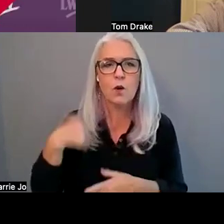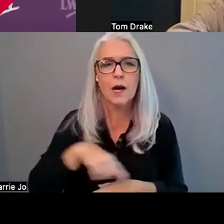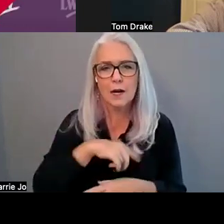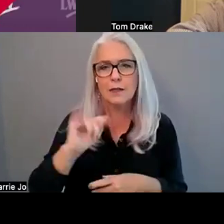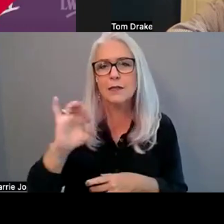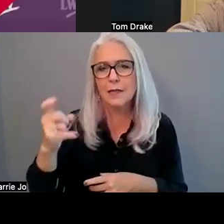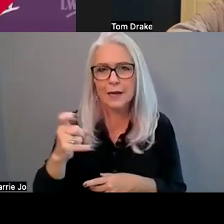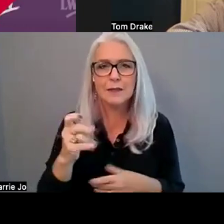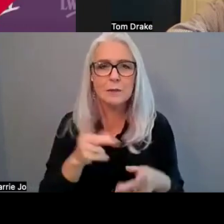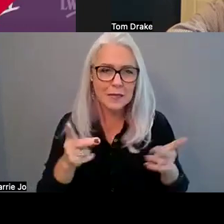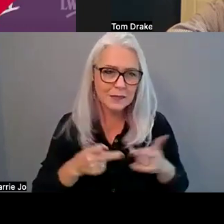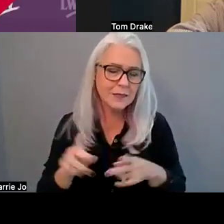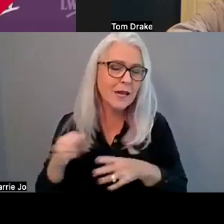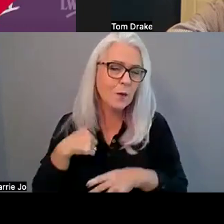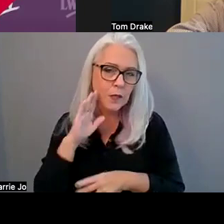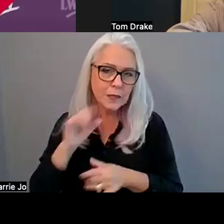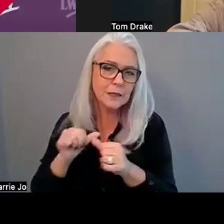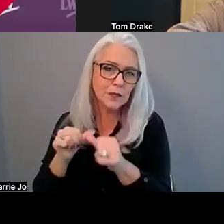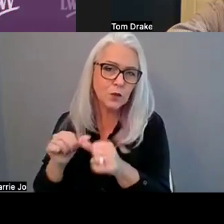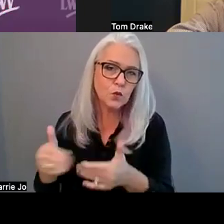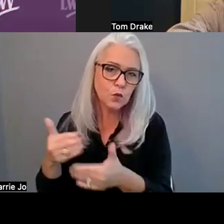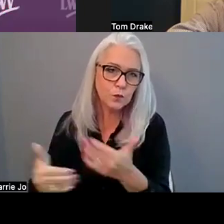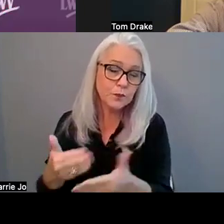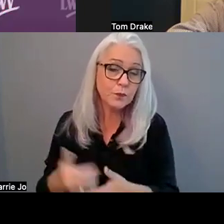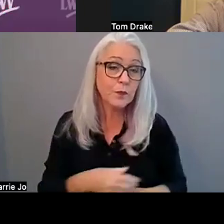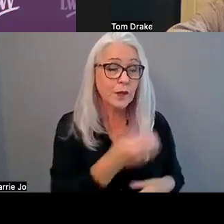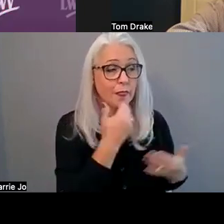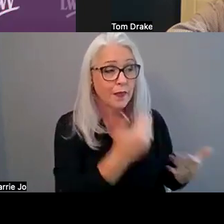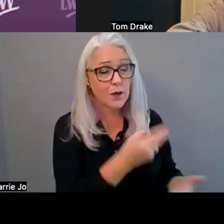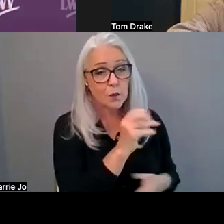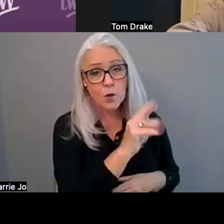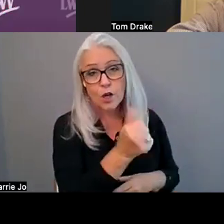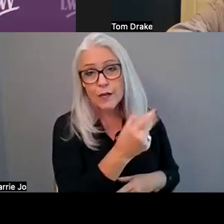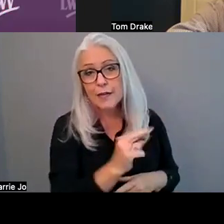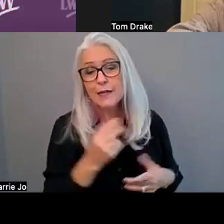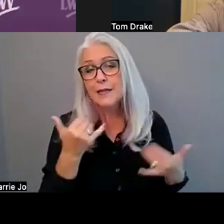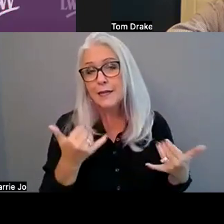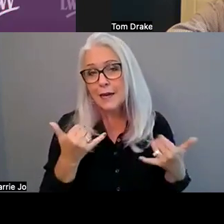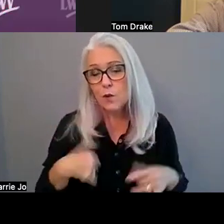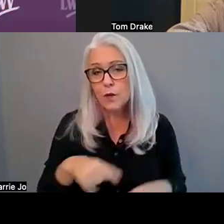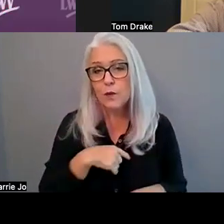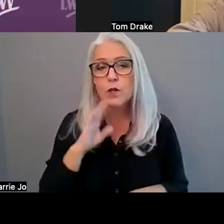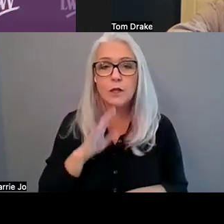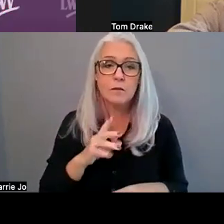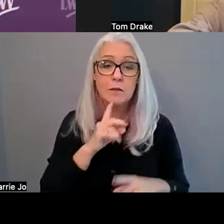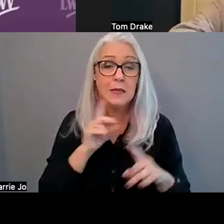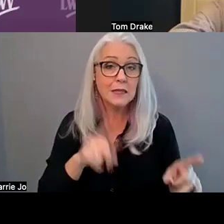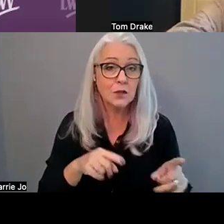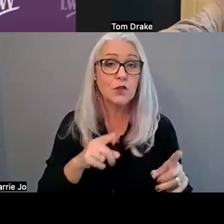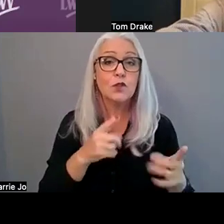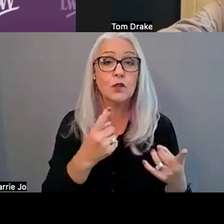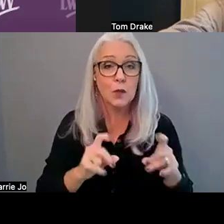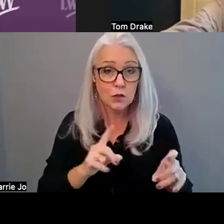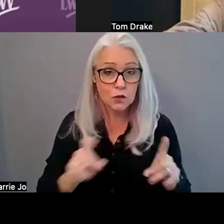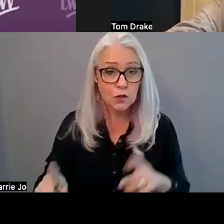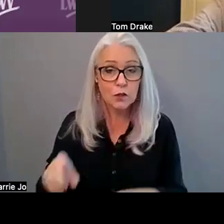so. Thank you, Morgan. Okay, just a reminder, we're going to move to the questions now, and they have 90 seconds to answer. Morgan, we're going to start